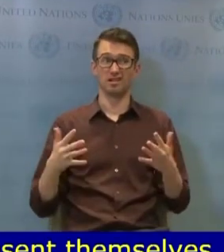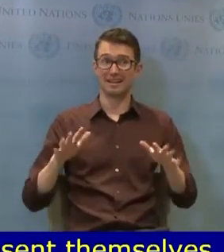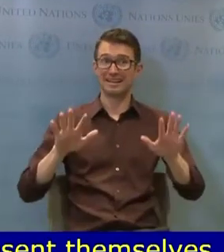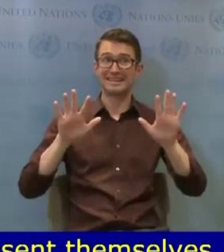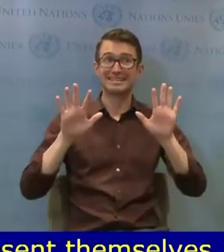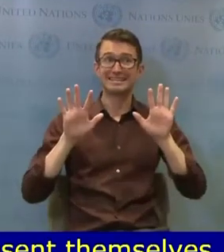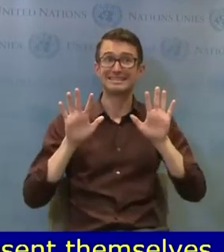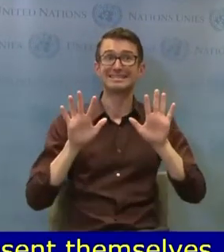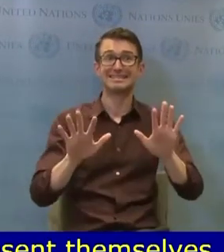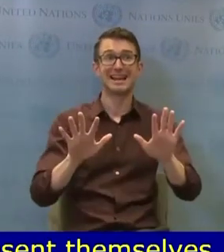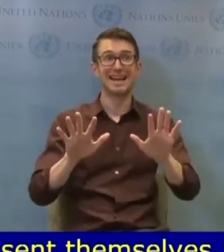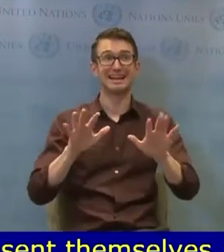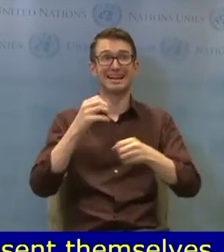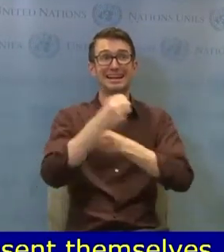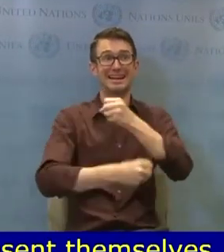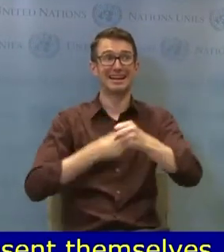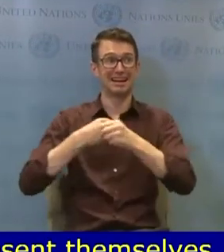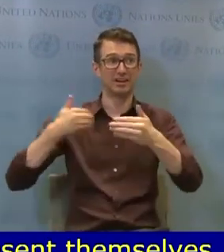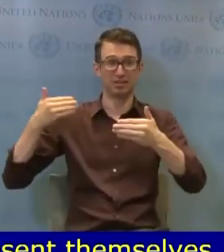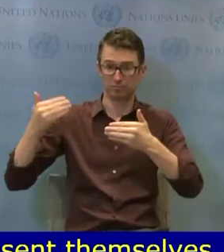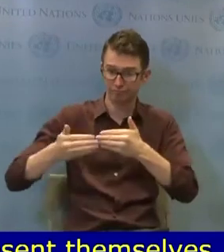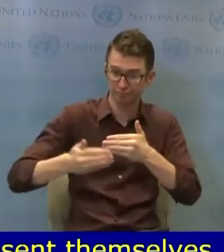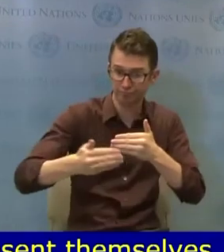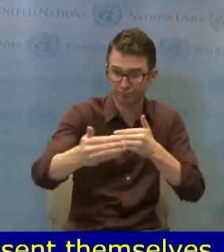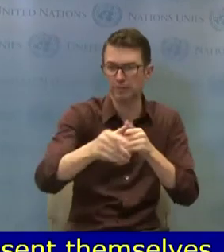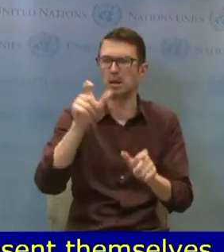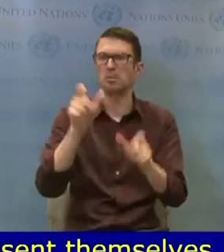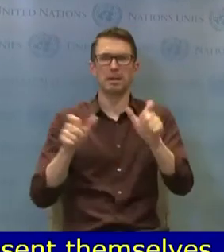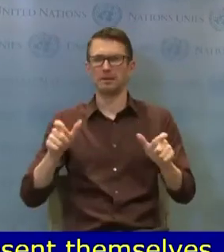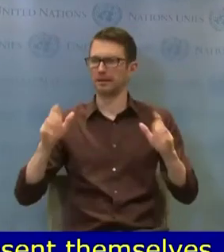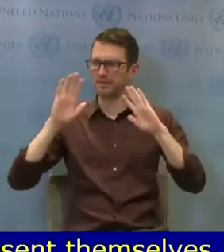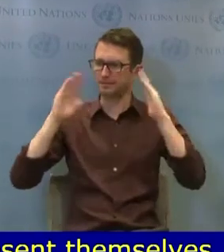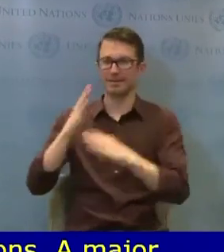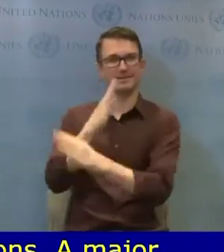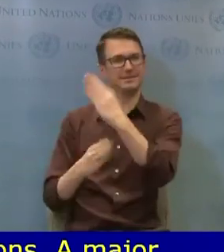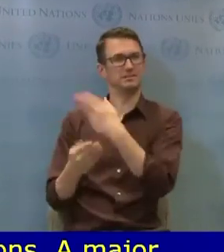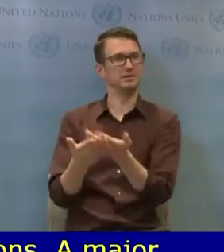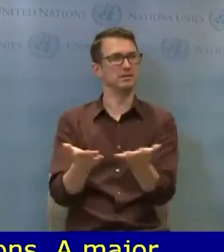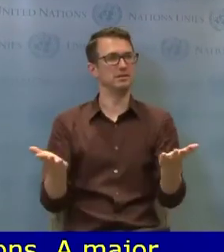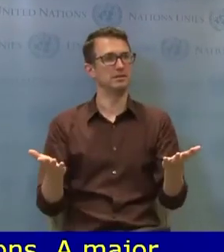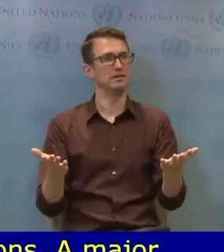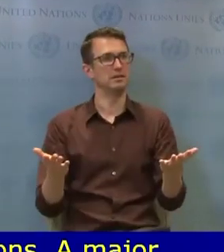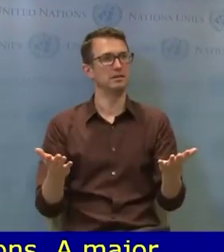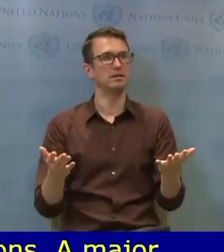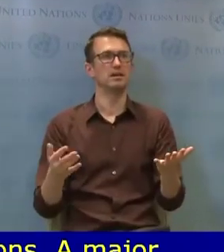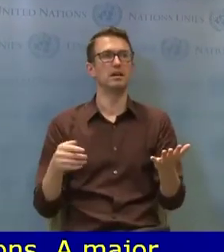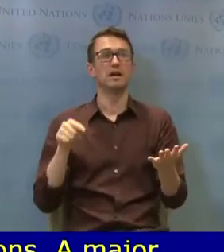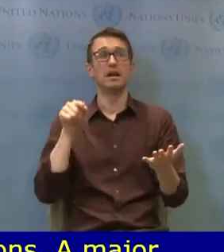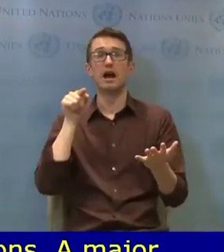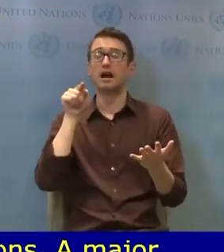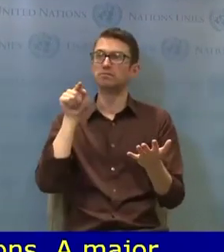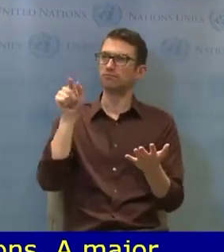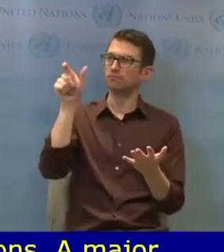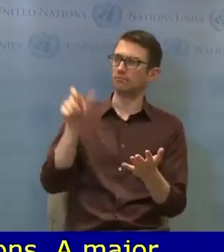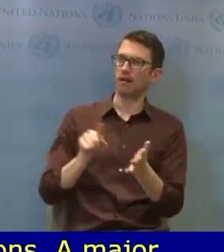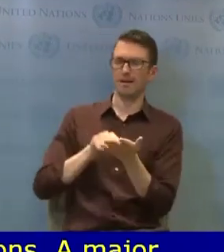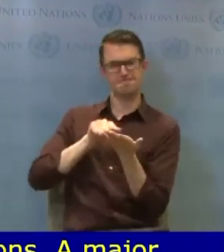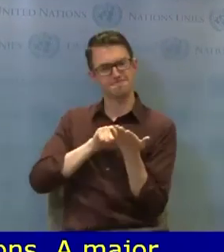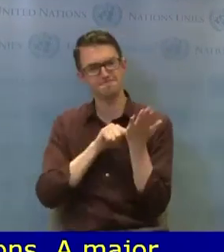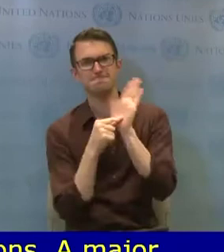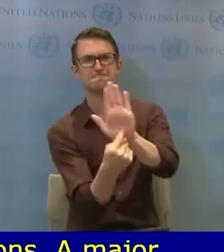UN's adoption of the International Symbol of Access was a beacon of support for the emerging commitment to adapting the environment for use by